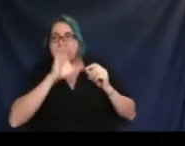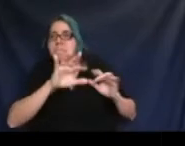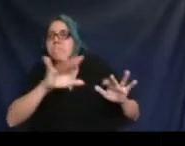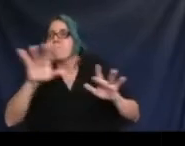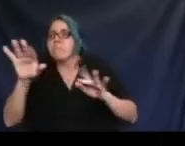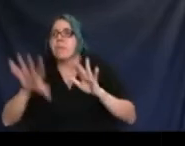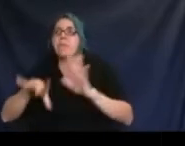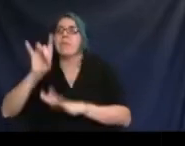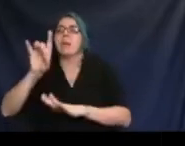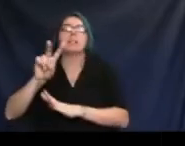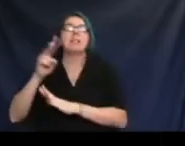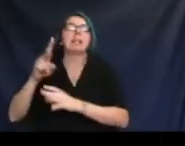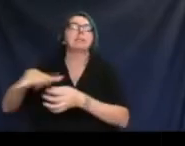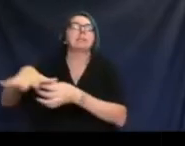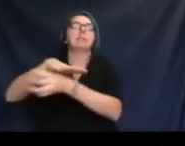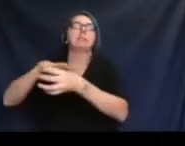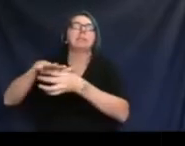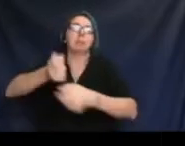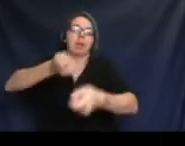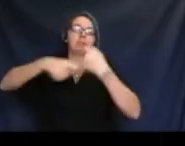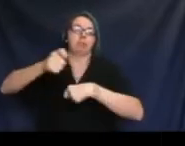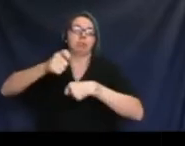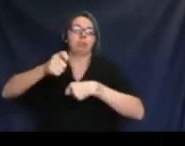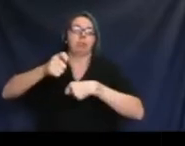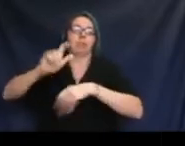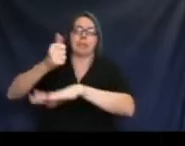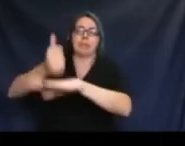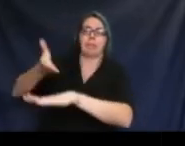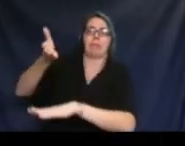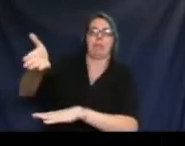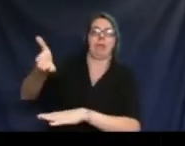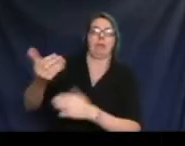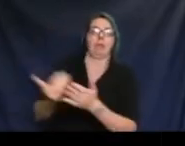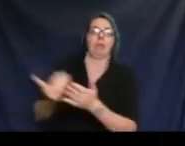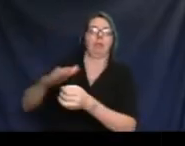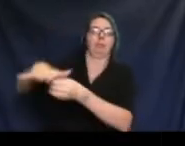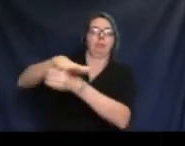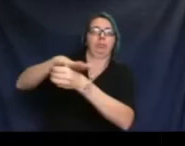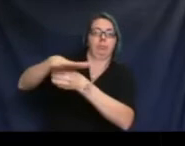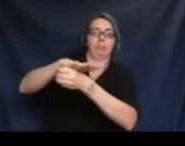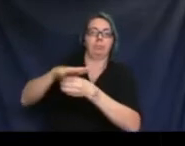actually putting an applicant in connection with